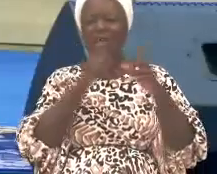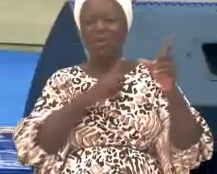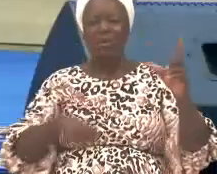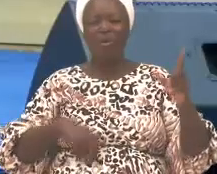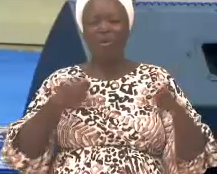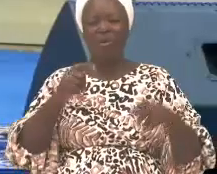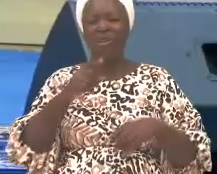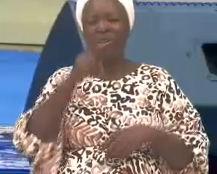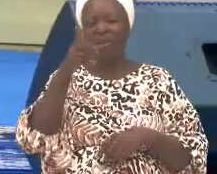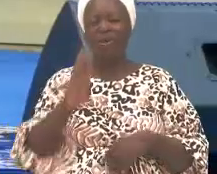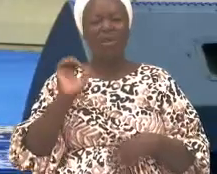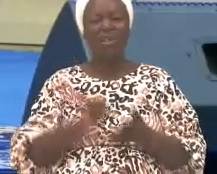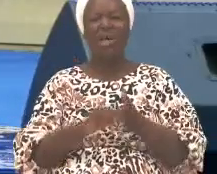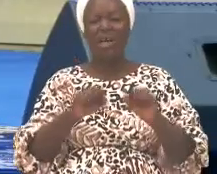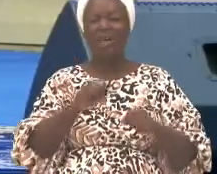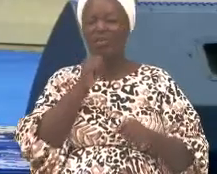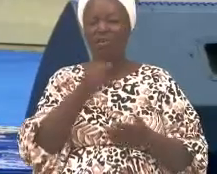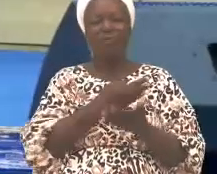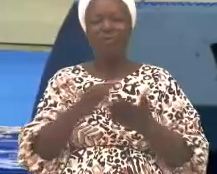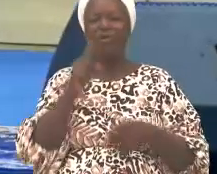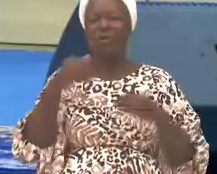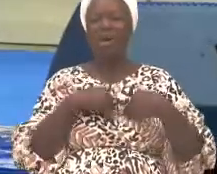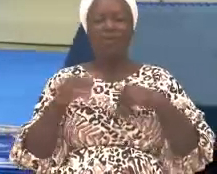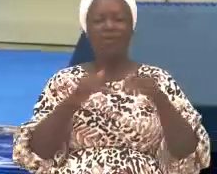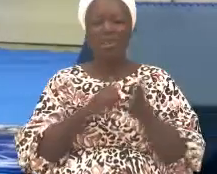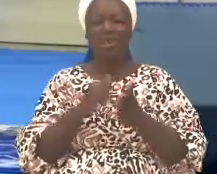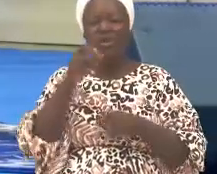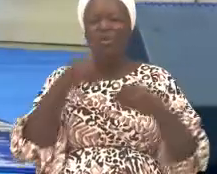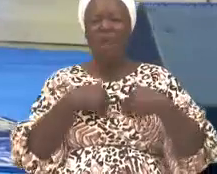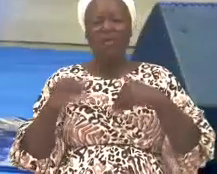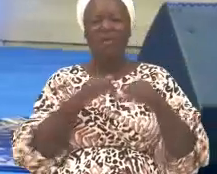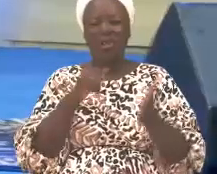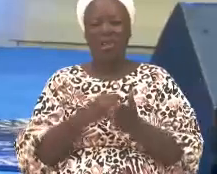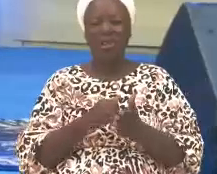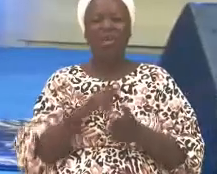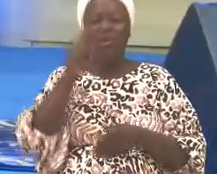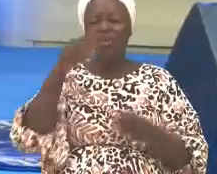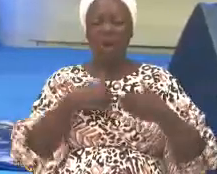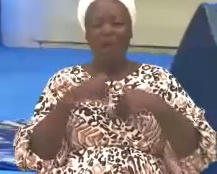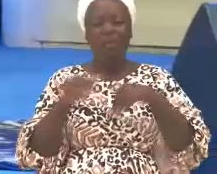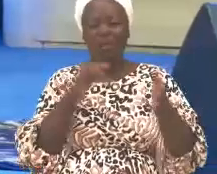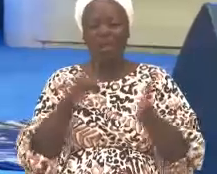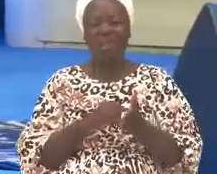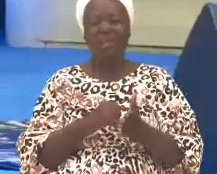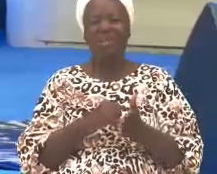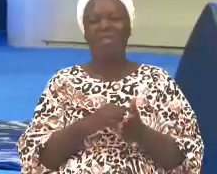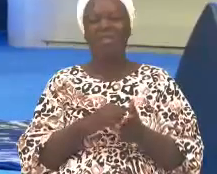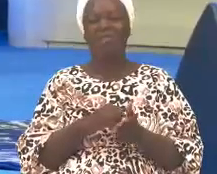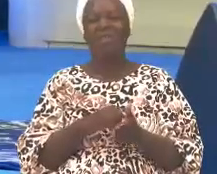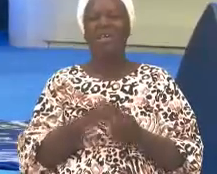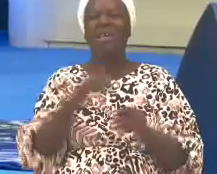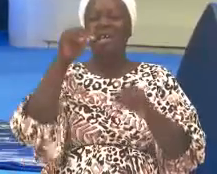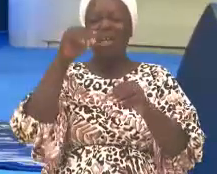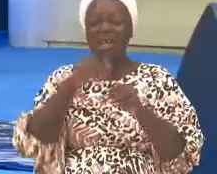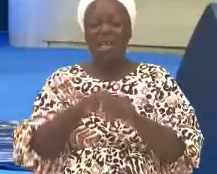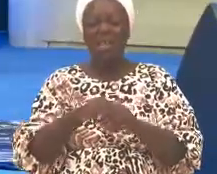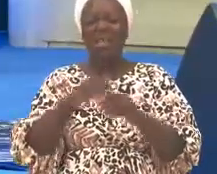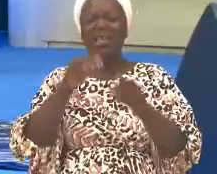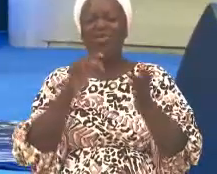fail. You have done it. You have done it. You have done it. In